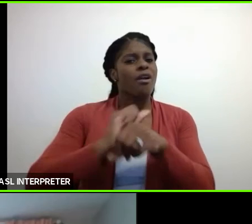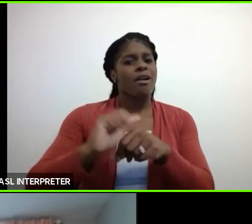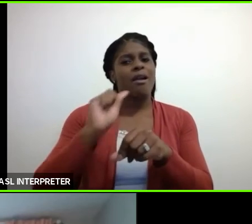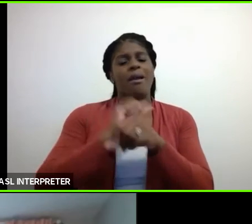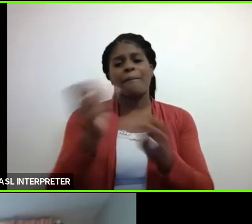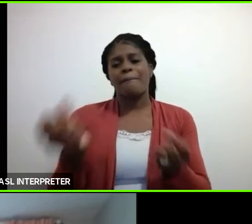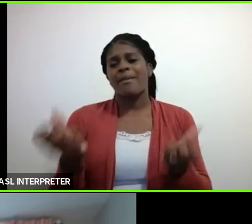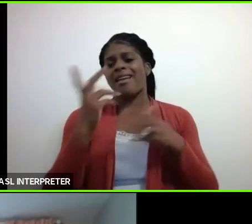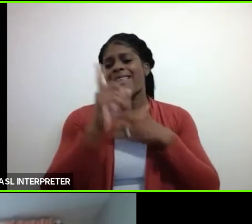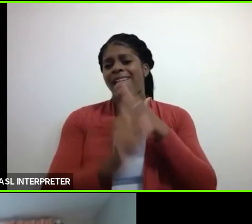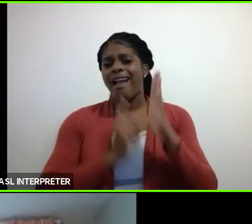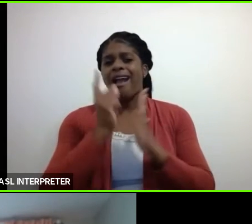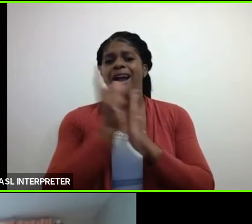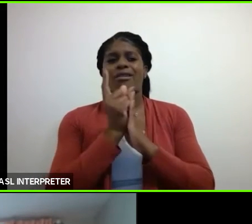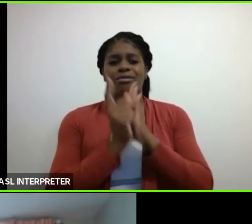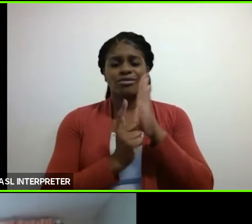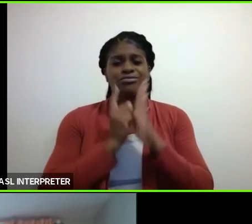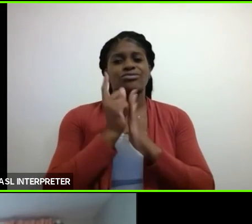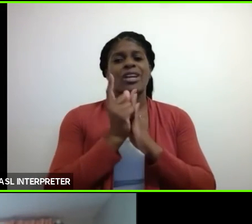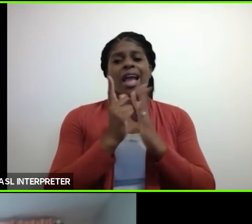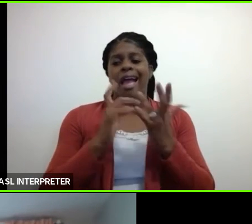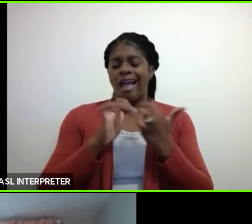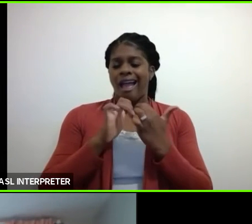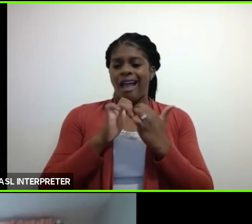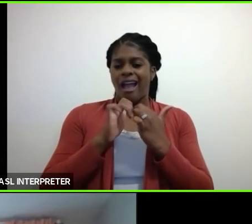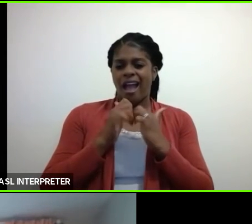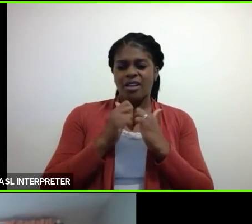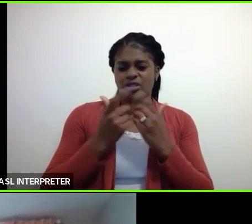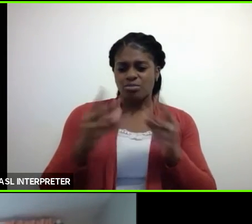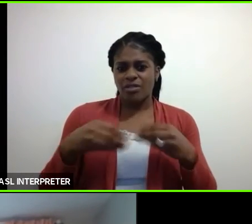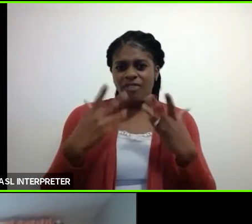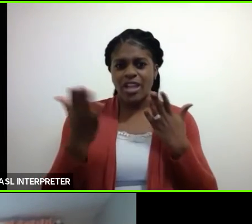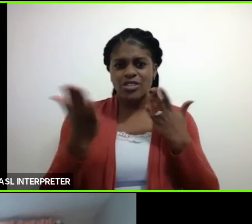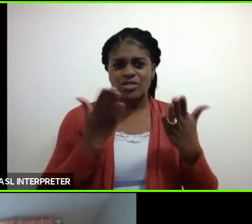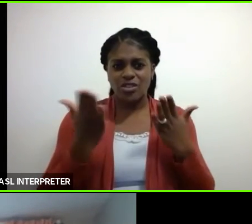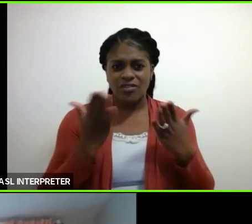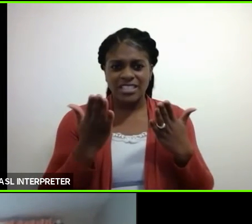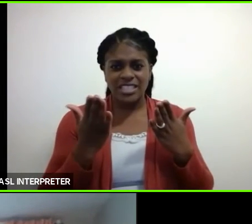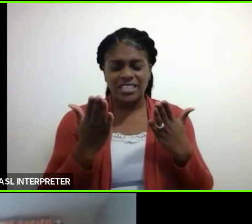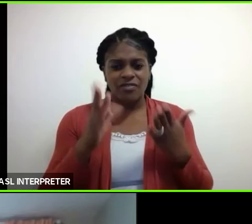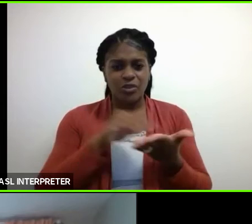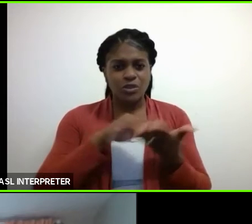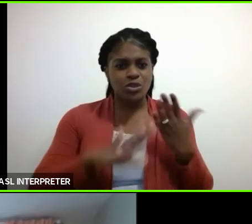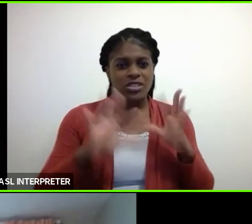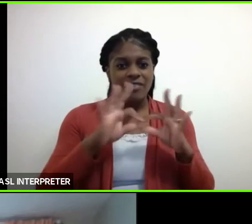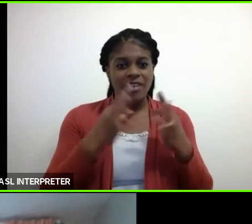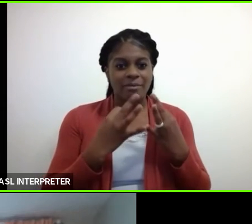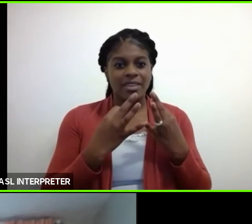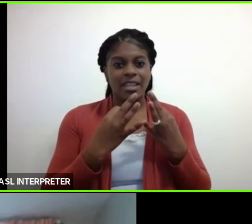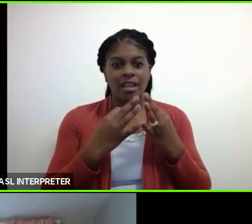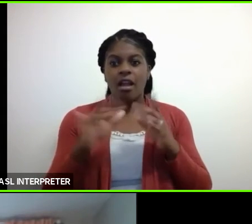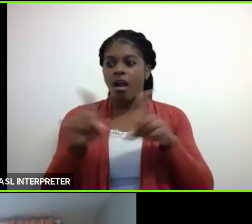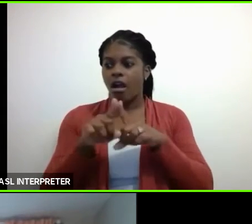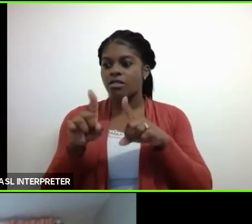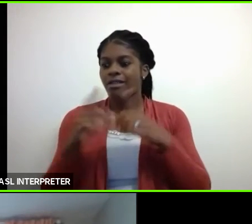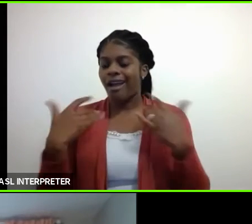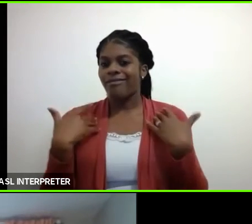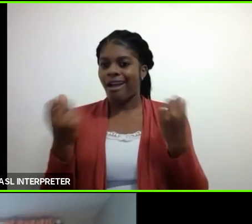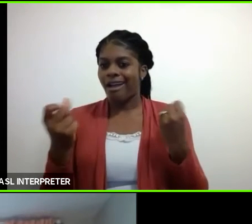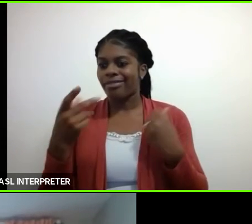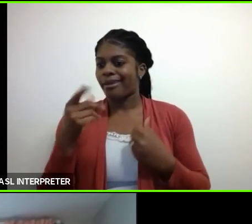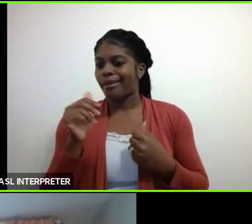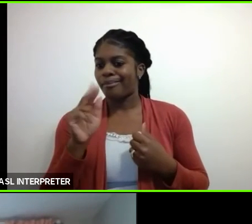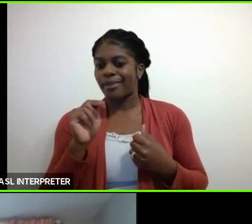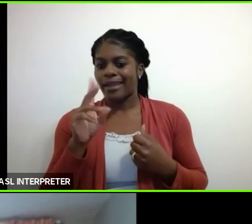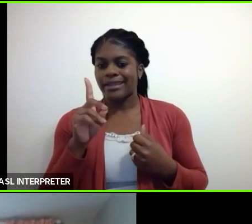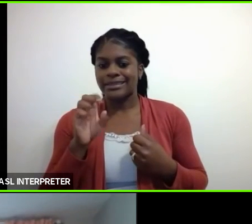to figure out how to provide the services that we provide for our students and families amidst a health pandemic. And as we were